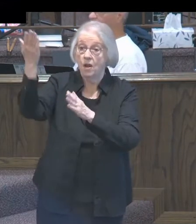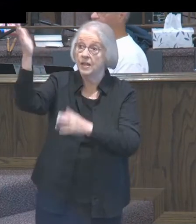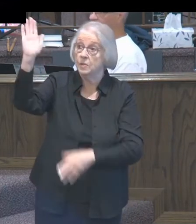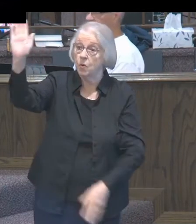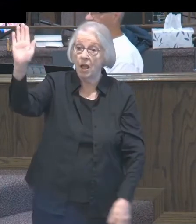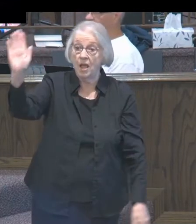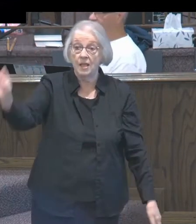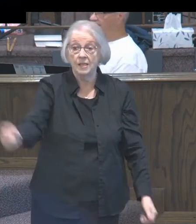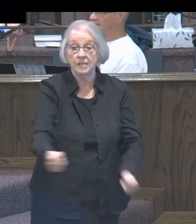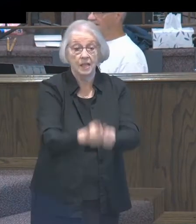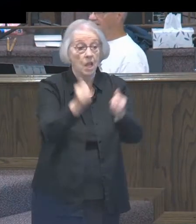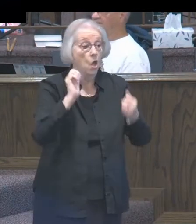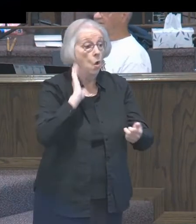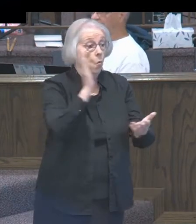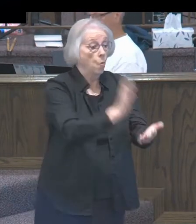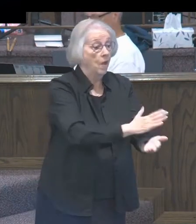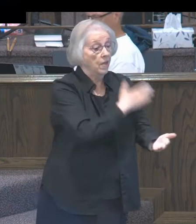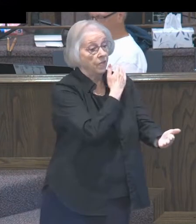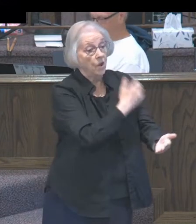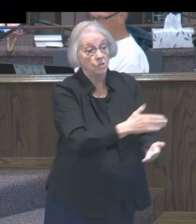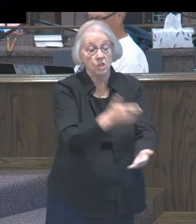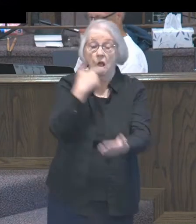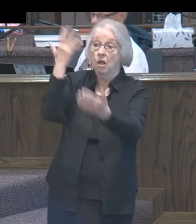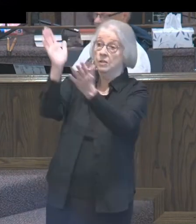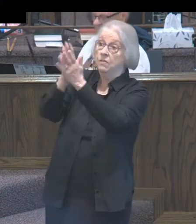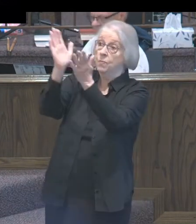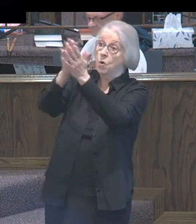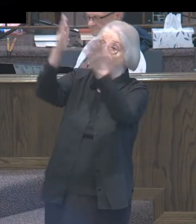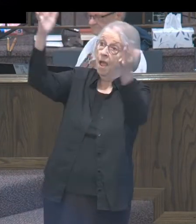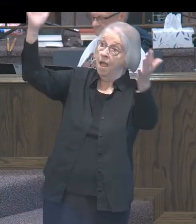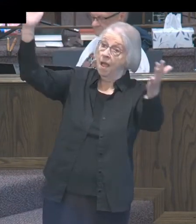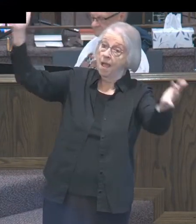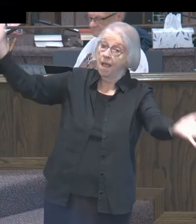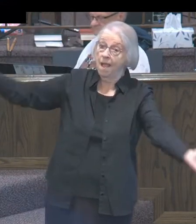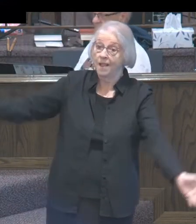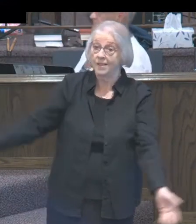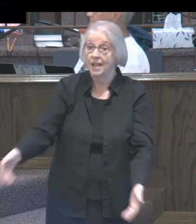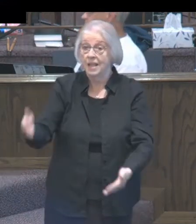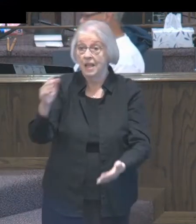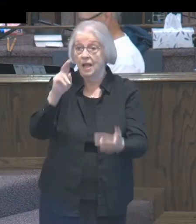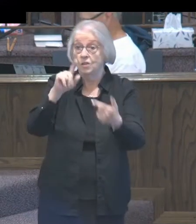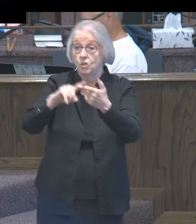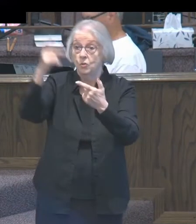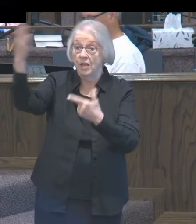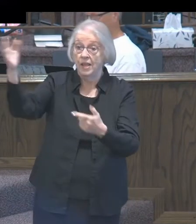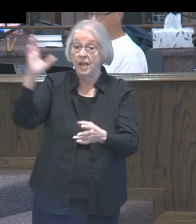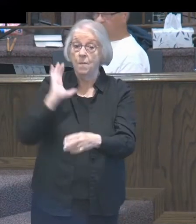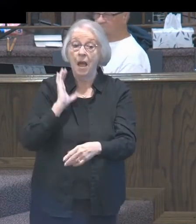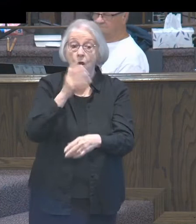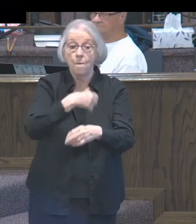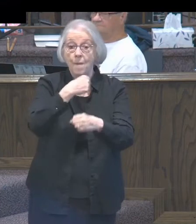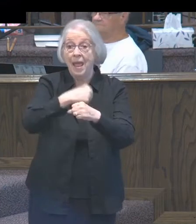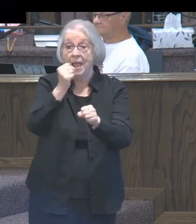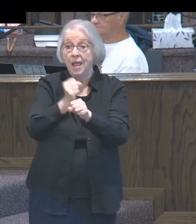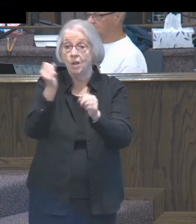before His presence with our songs of praise. Unto Him,